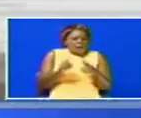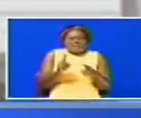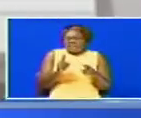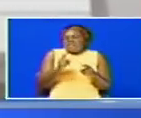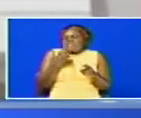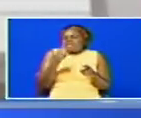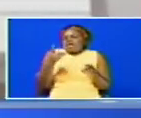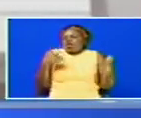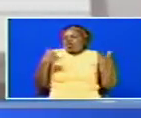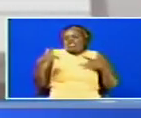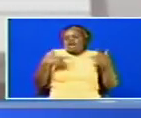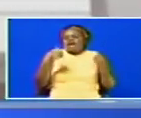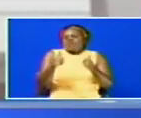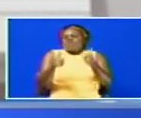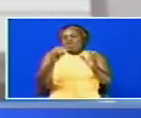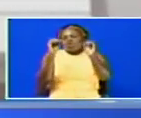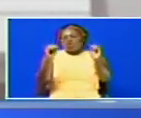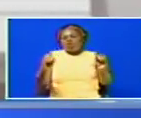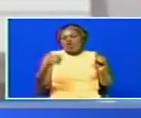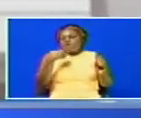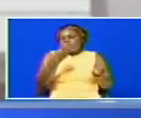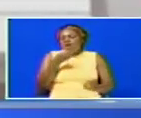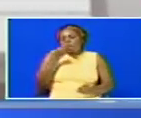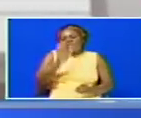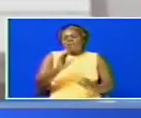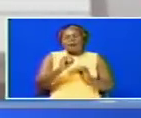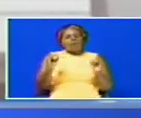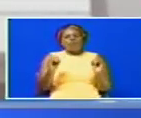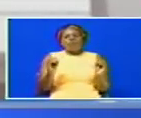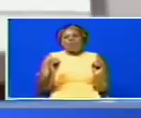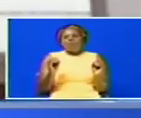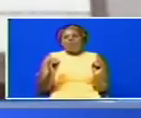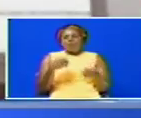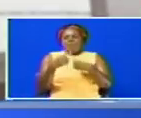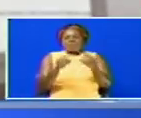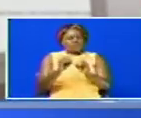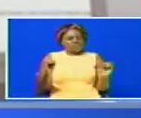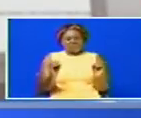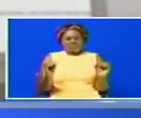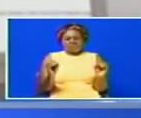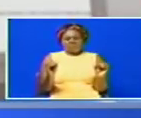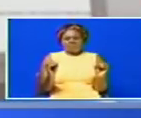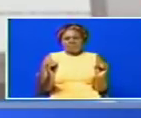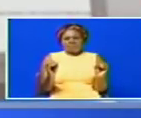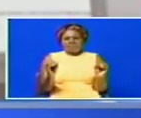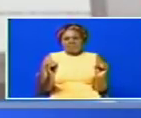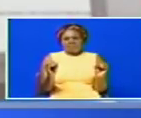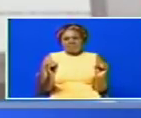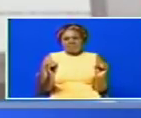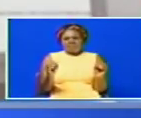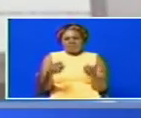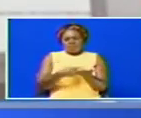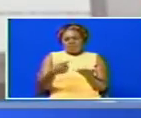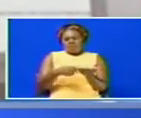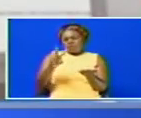what those concerns were, he didn't say who answered them, he didn't say what was the procedure in sorting out those issues. You would say in less than